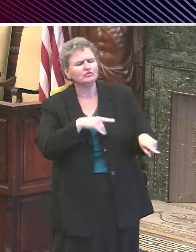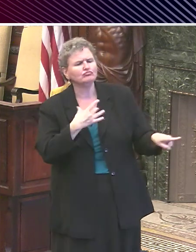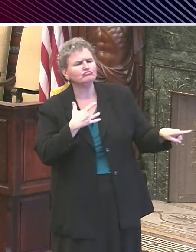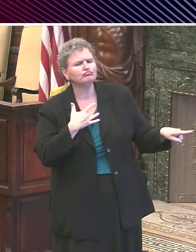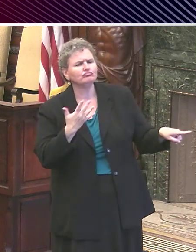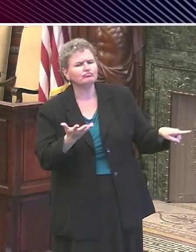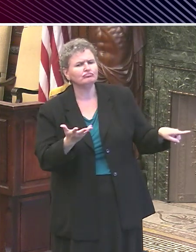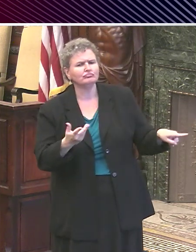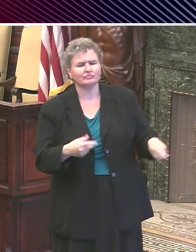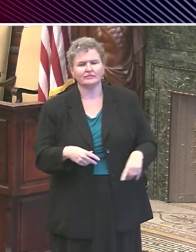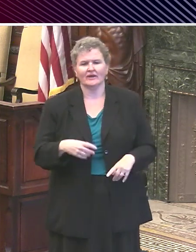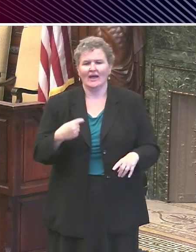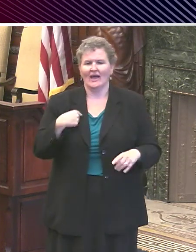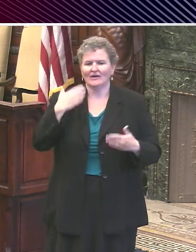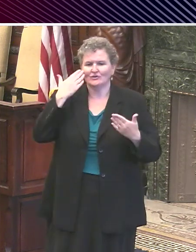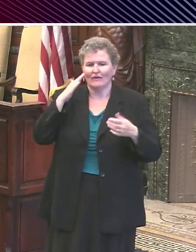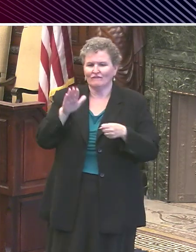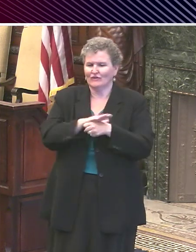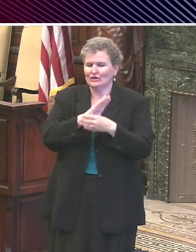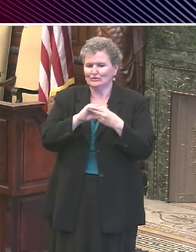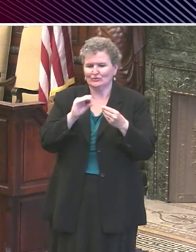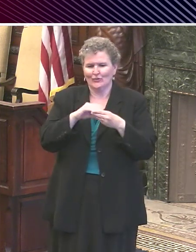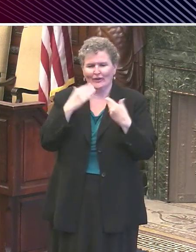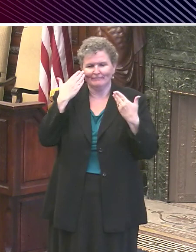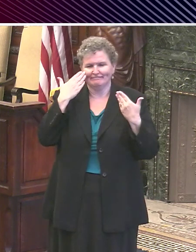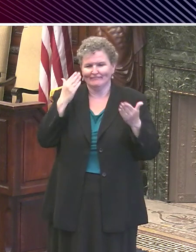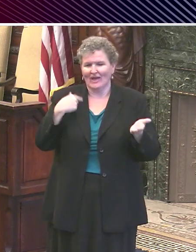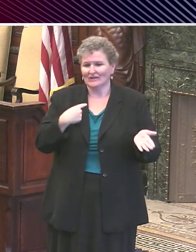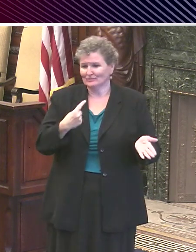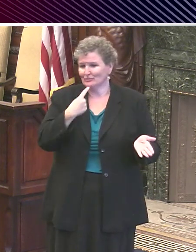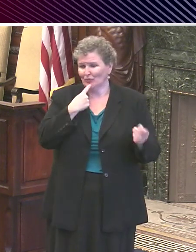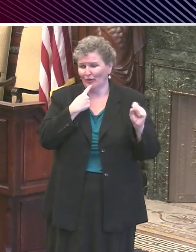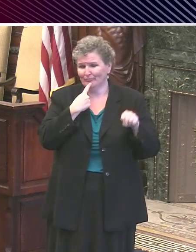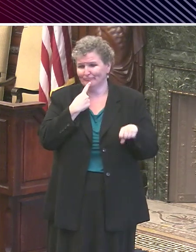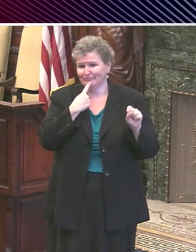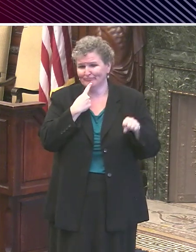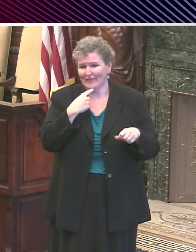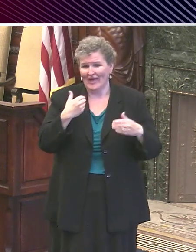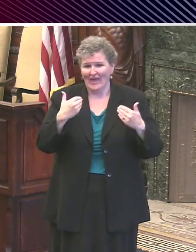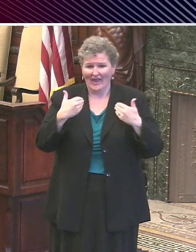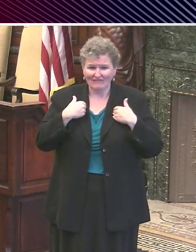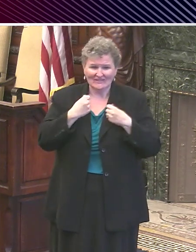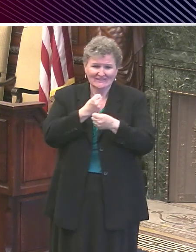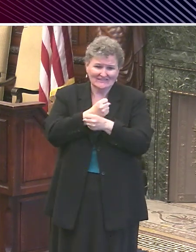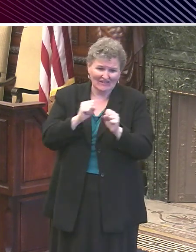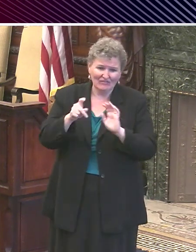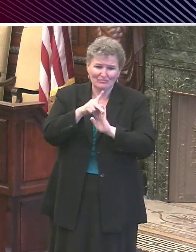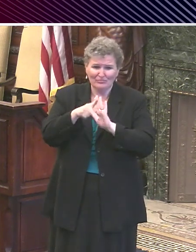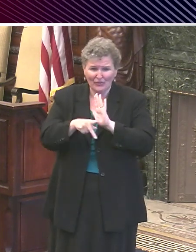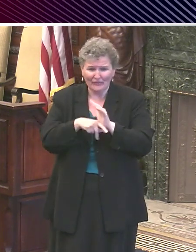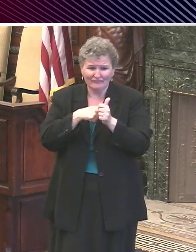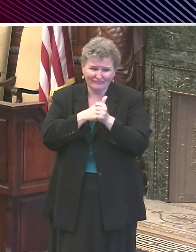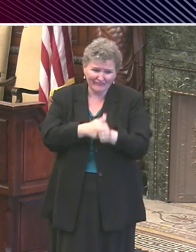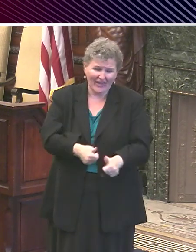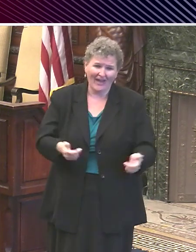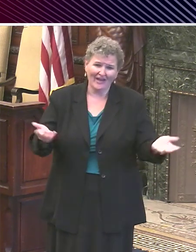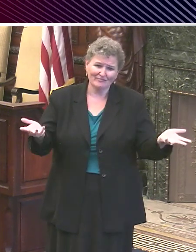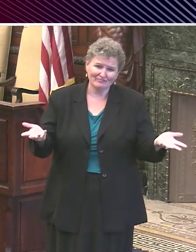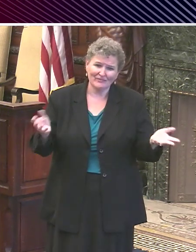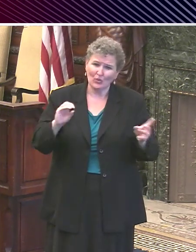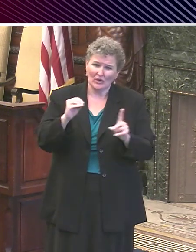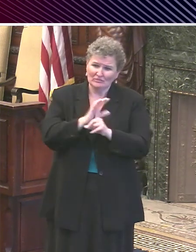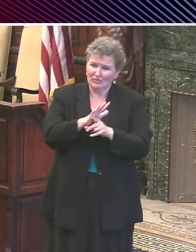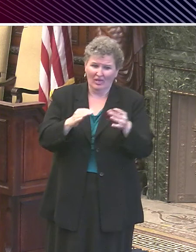I don't know the full story there. I certainly was disappointed. They have their safety protocols and they need to follow those protocols. If they don't, they're going to expose each other. I